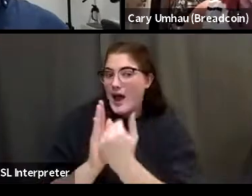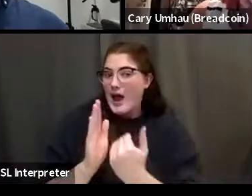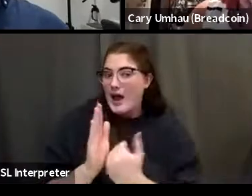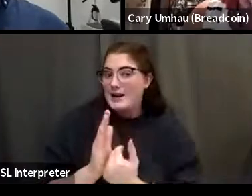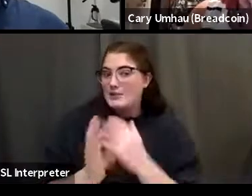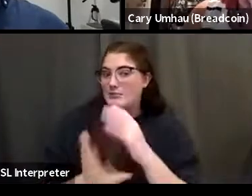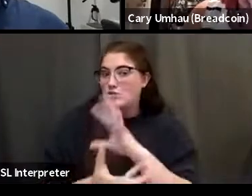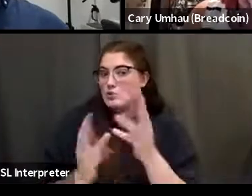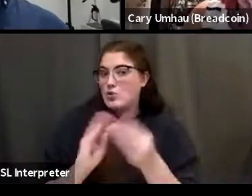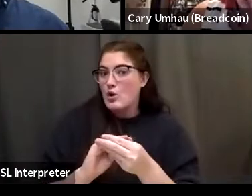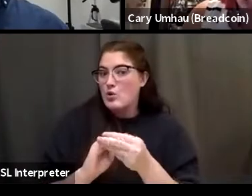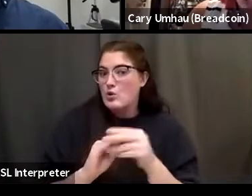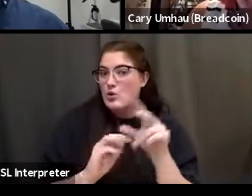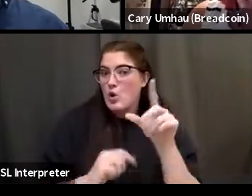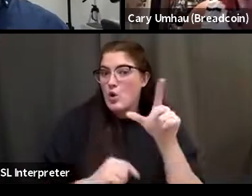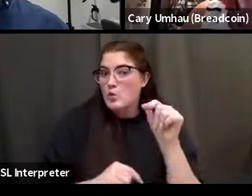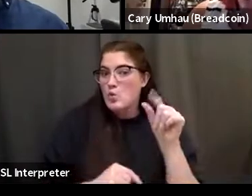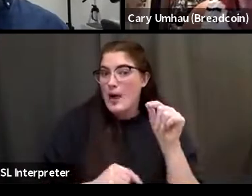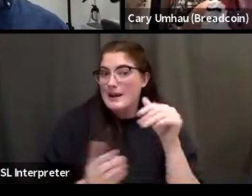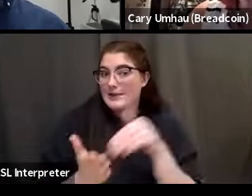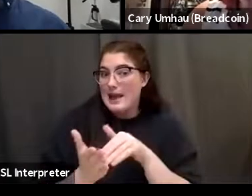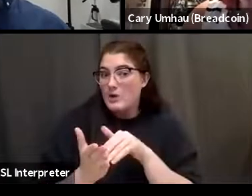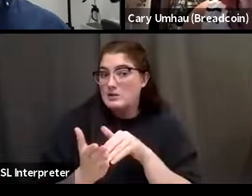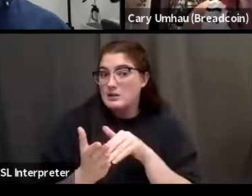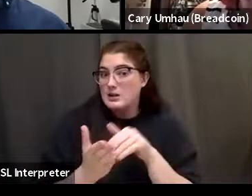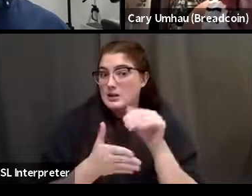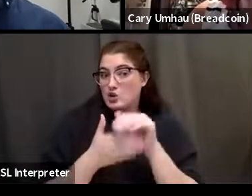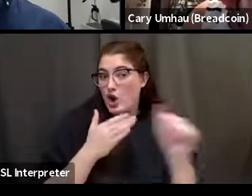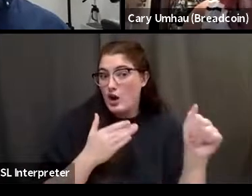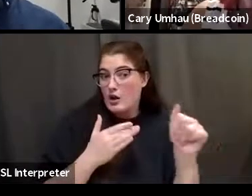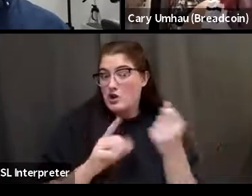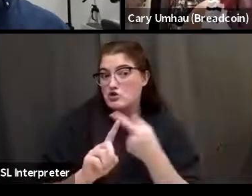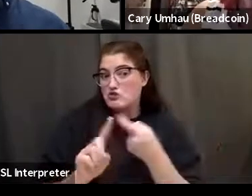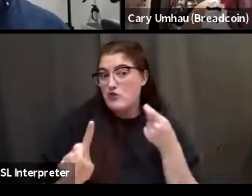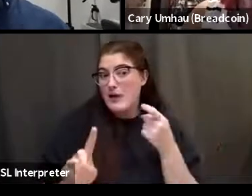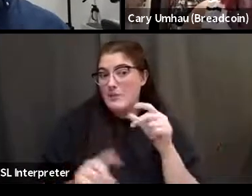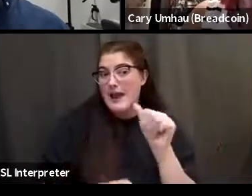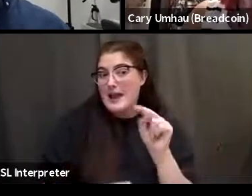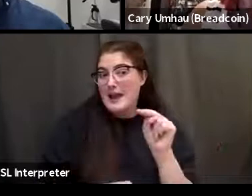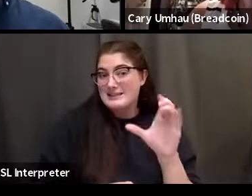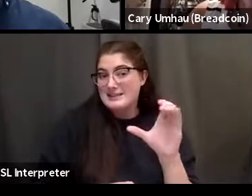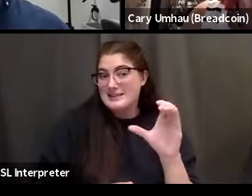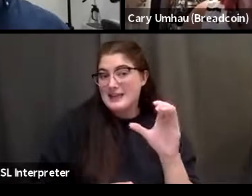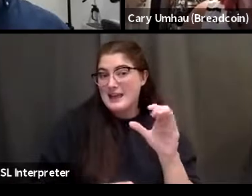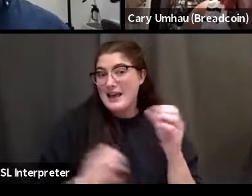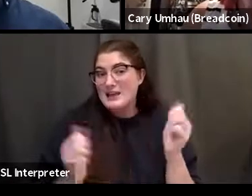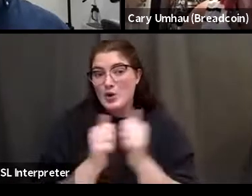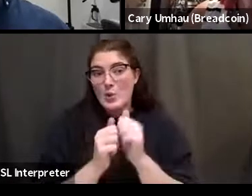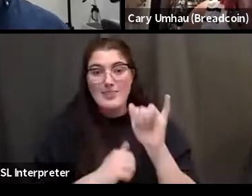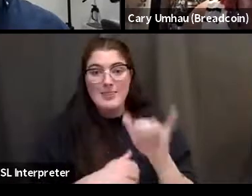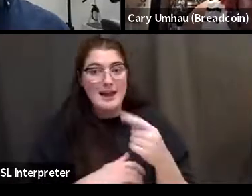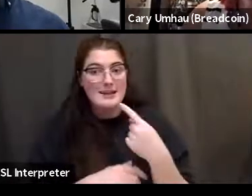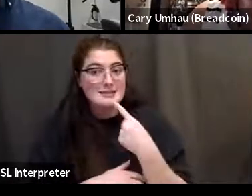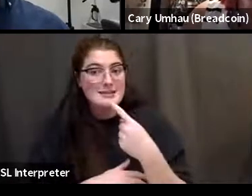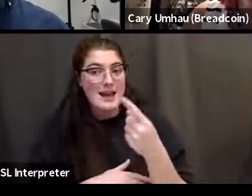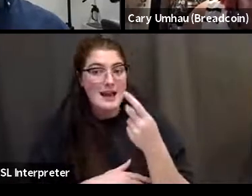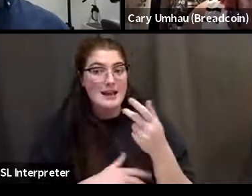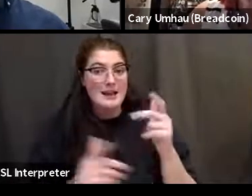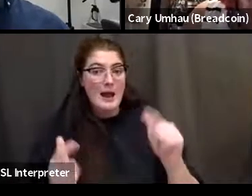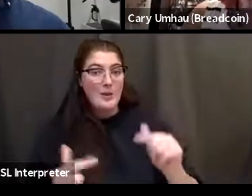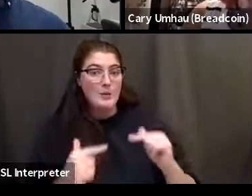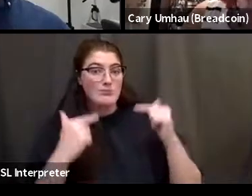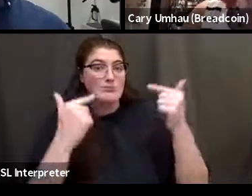a total of $20,000 from the ANC. And so with that said, I'll turn it over to